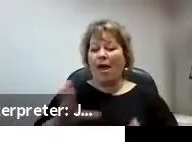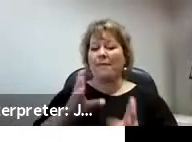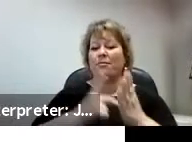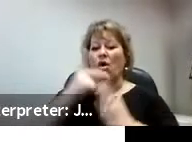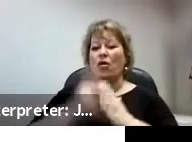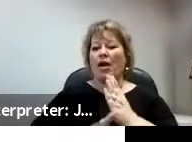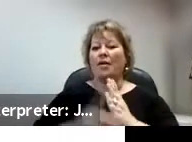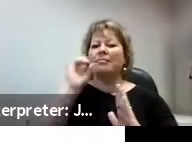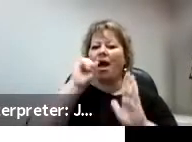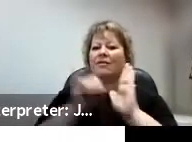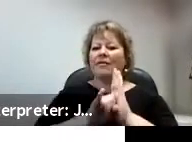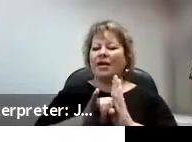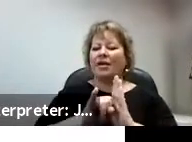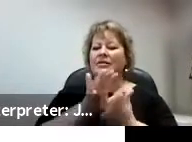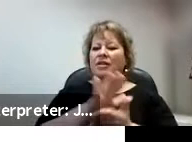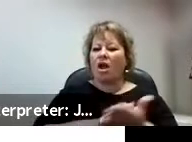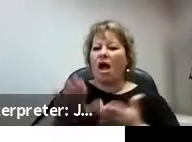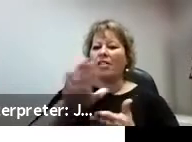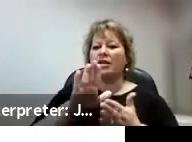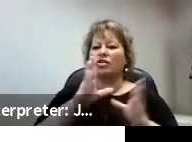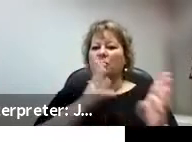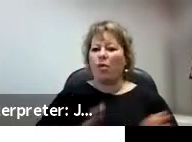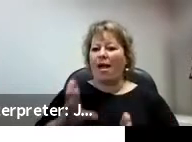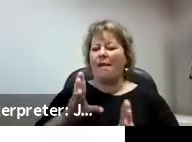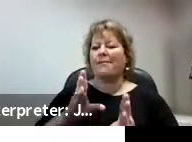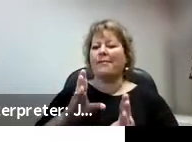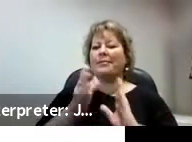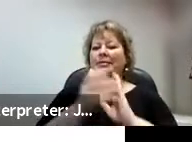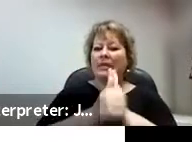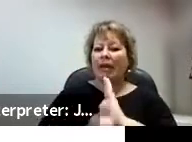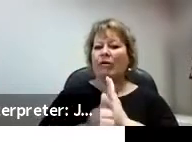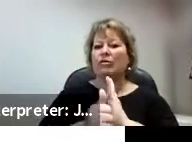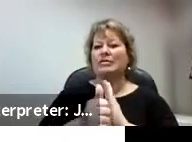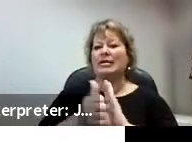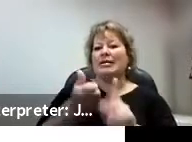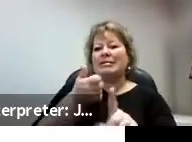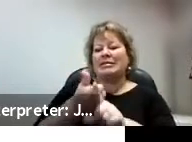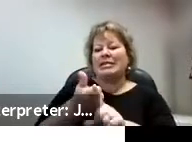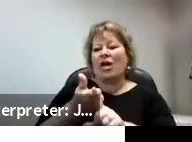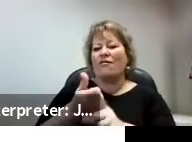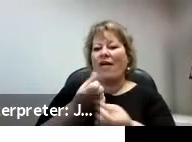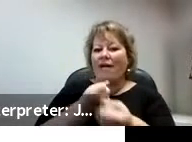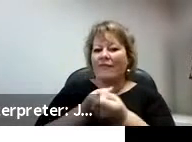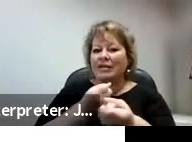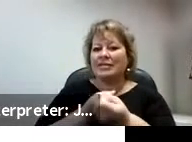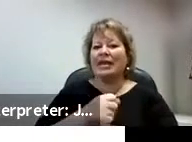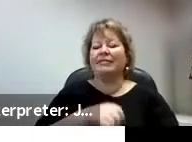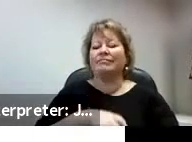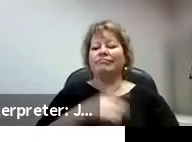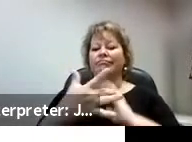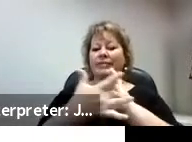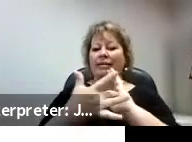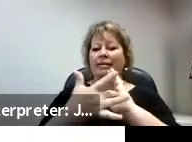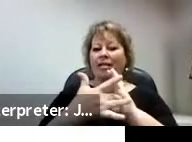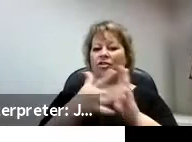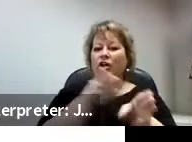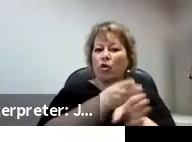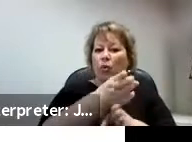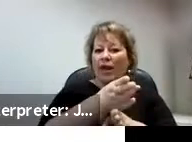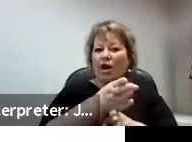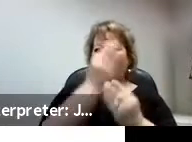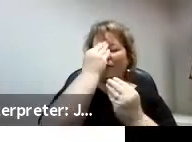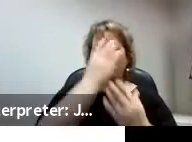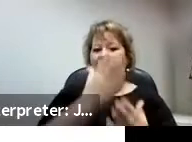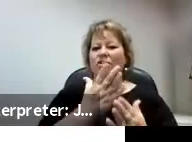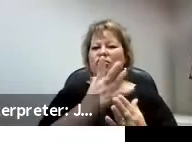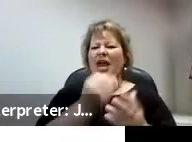needed for college success, including study skills, self-advocacy, technology and career information, and the majority